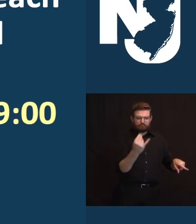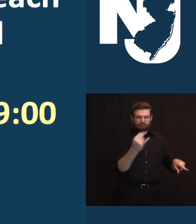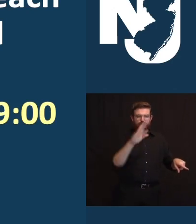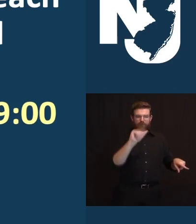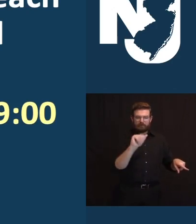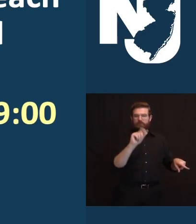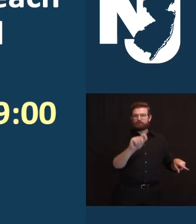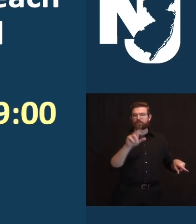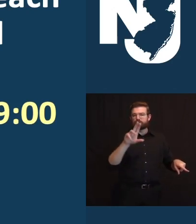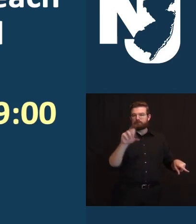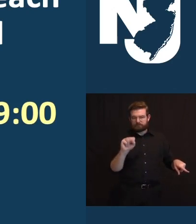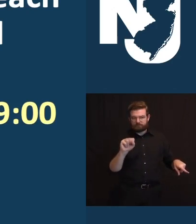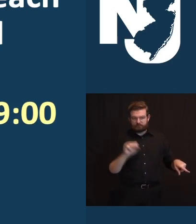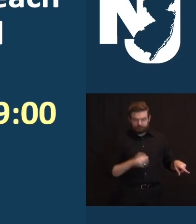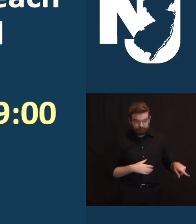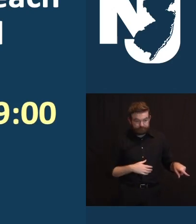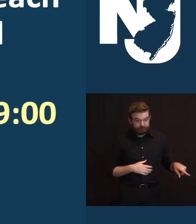www.njra.us.